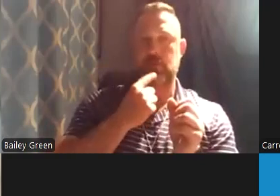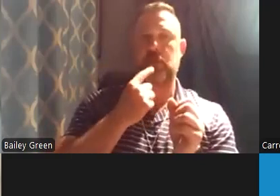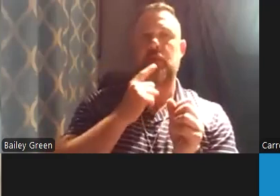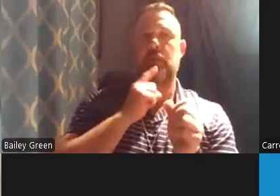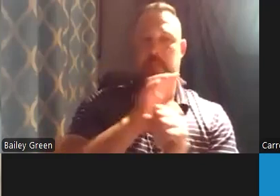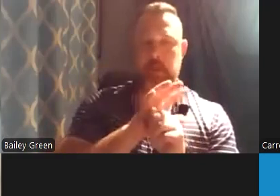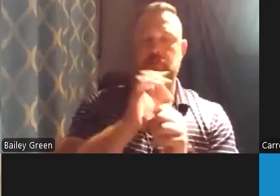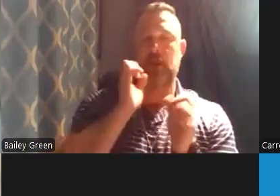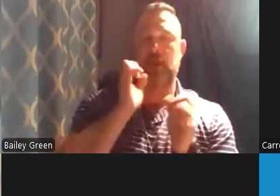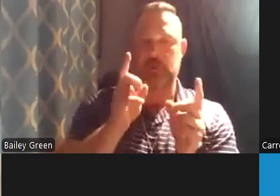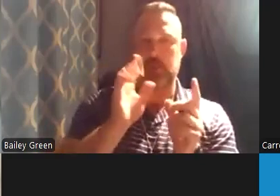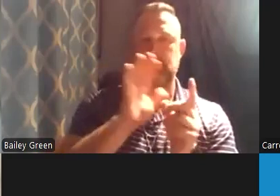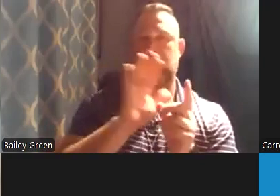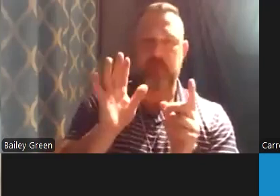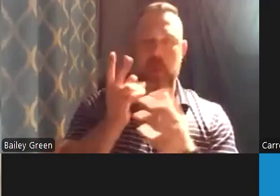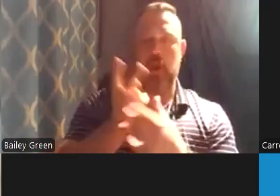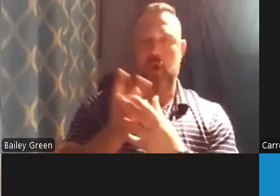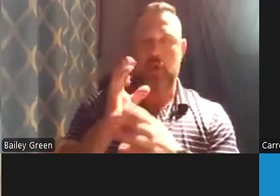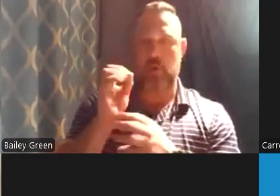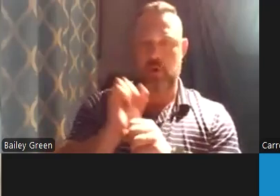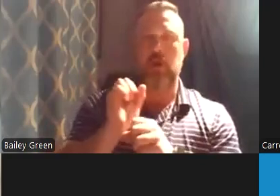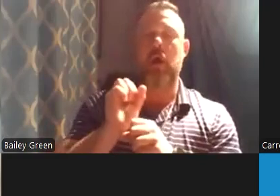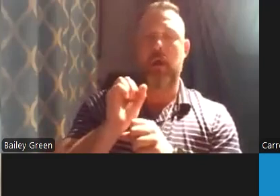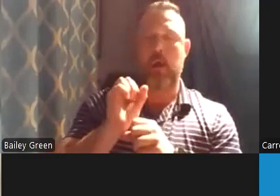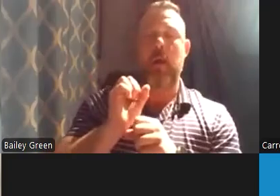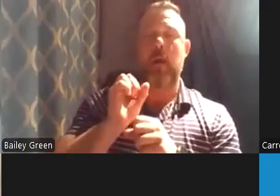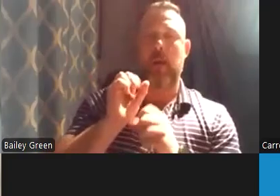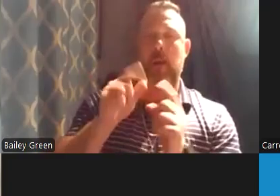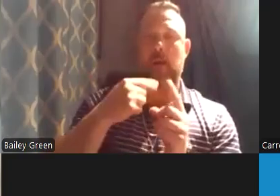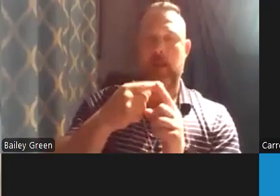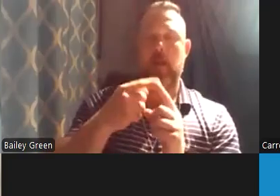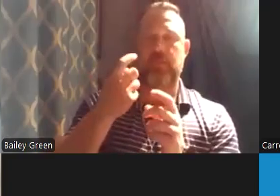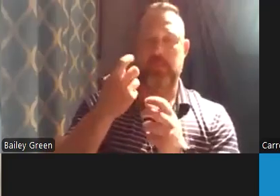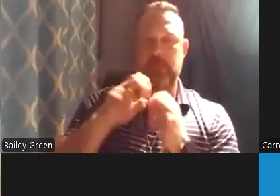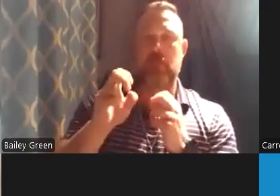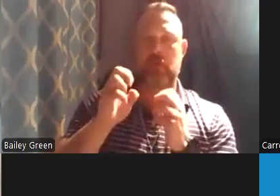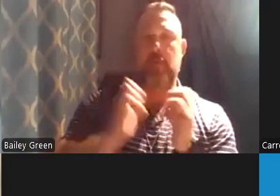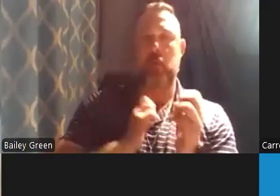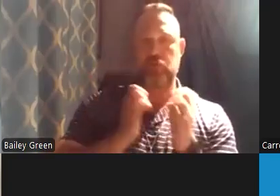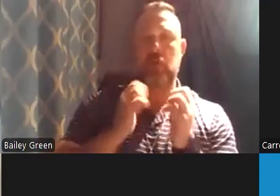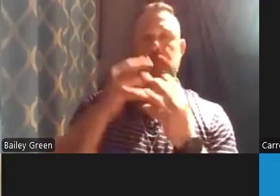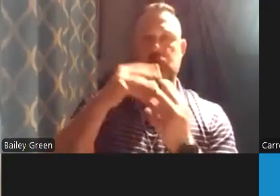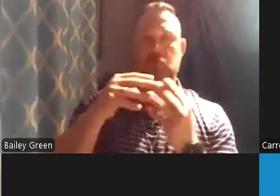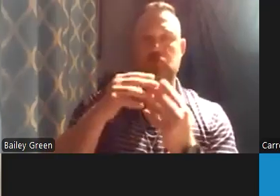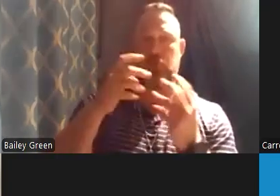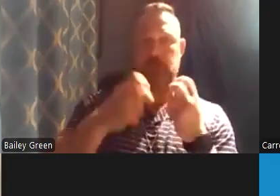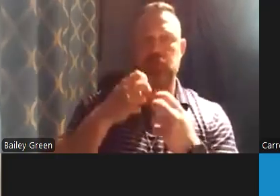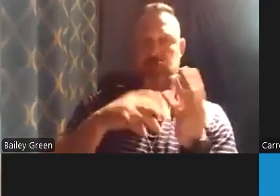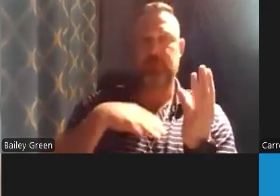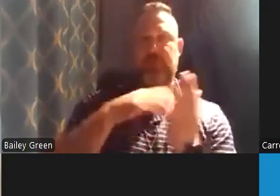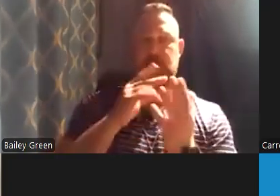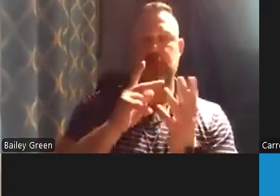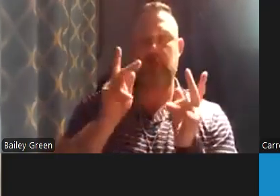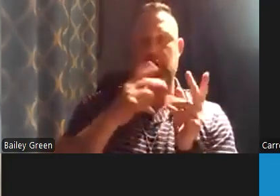to educate their colleagues about the real difficult emotional and social issues that are faced by people who are